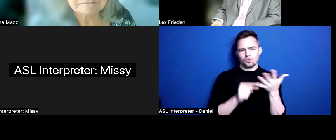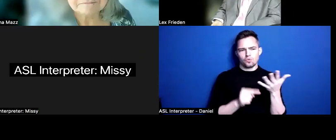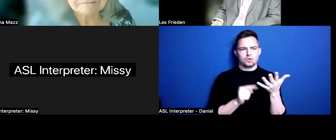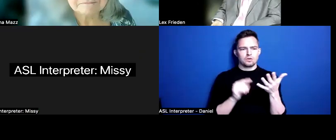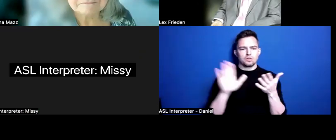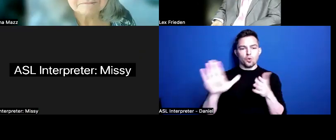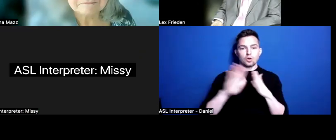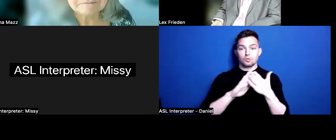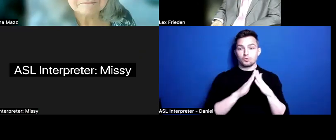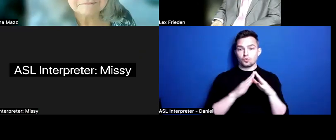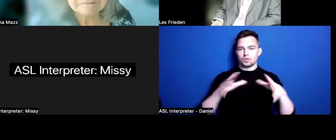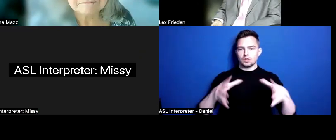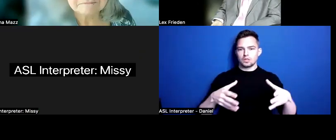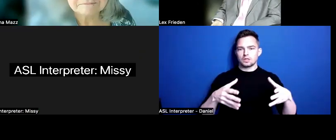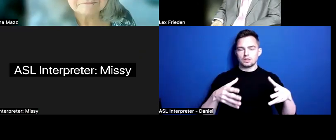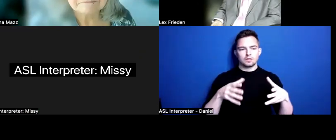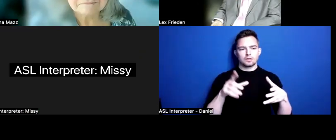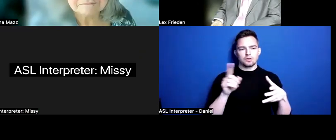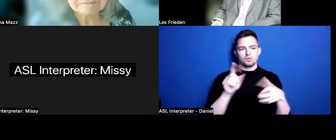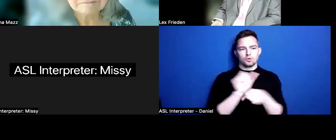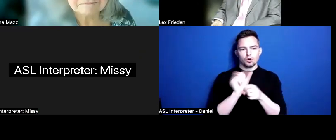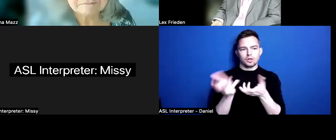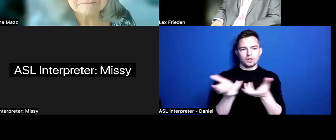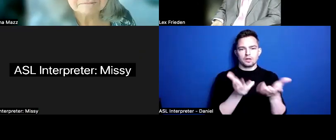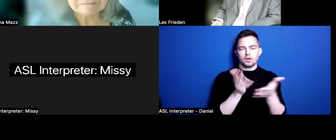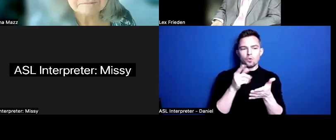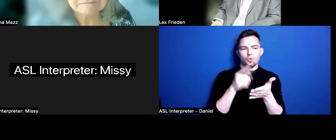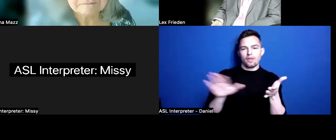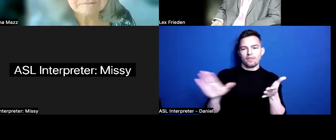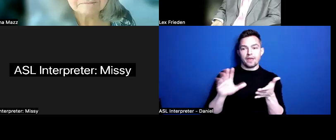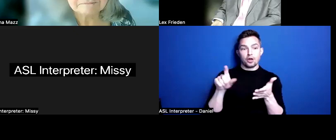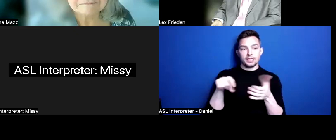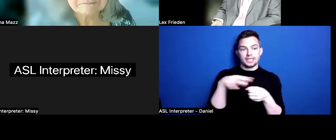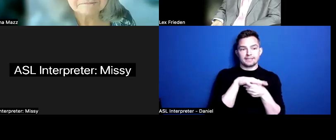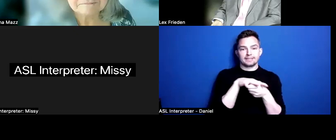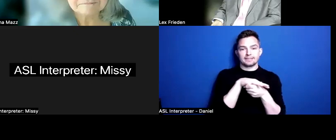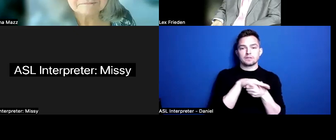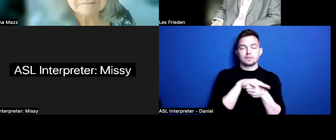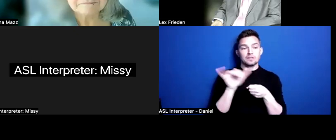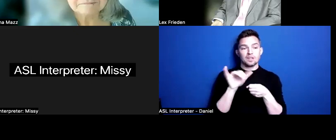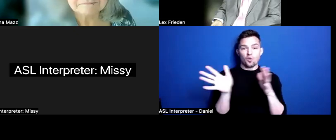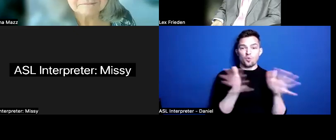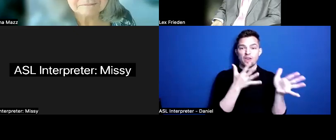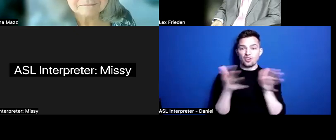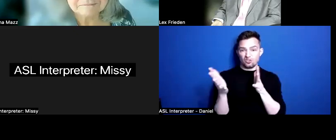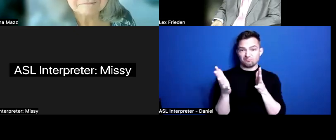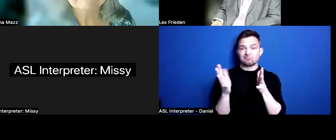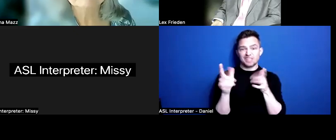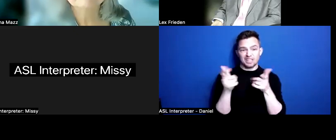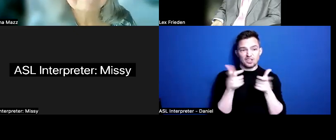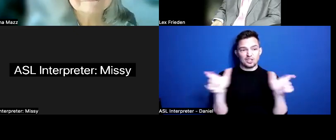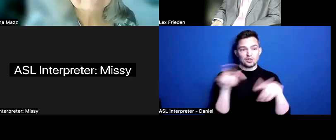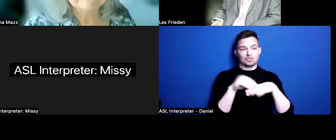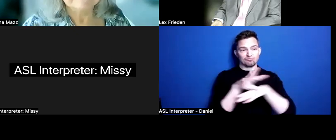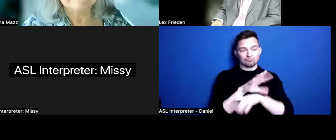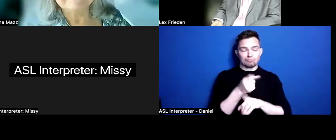community that you're designing and you're working with and what their needs and stuff are. And also, you know, weather has such a huge difference and